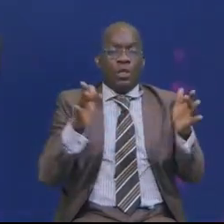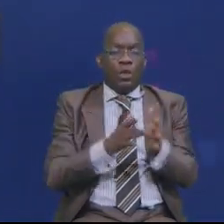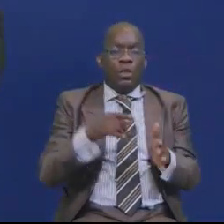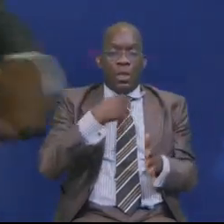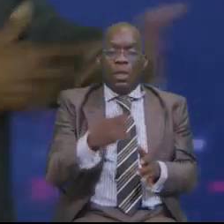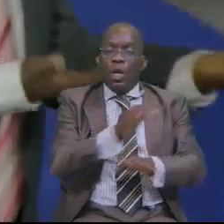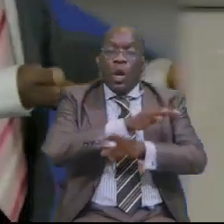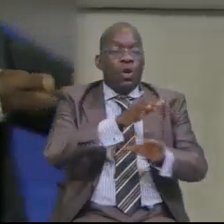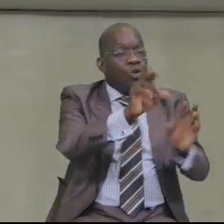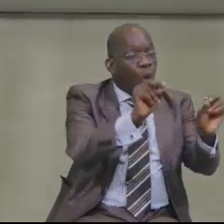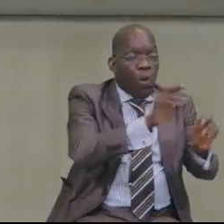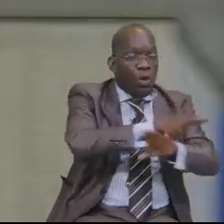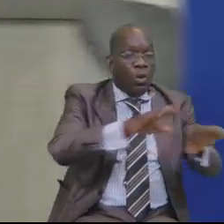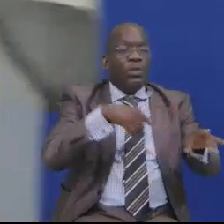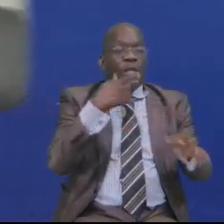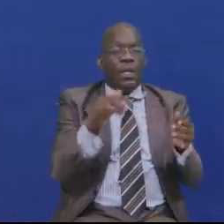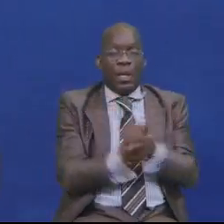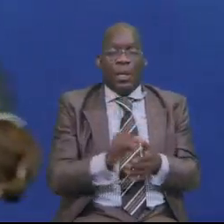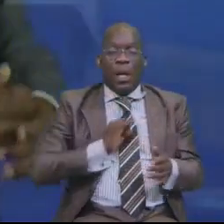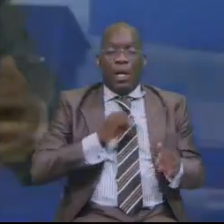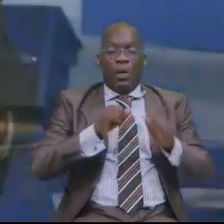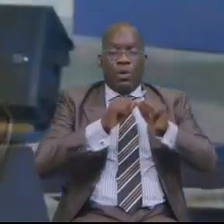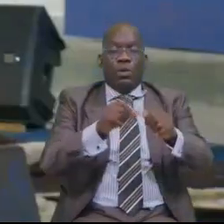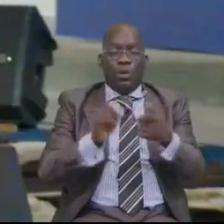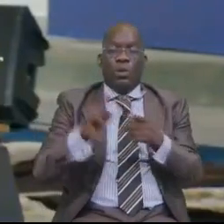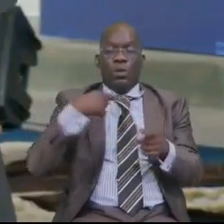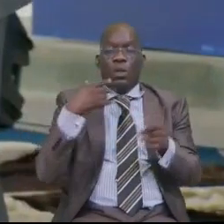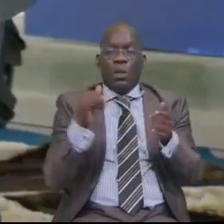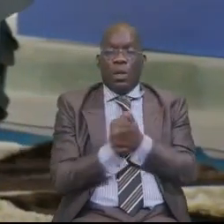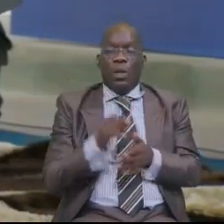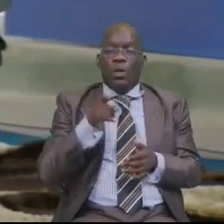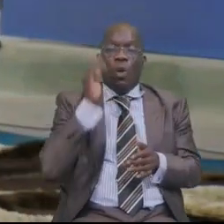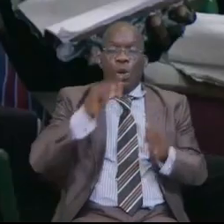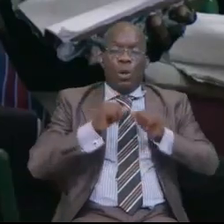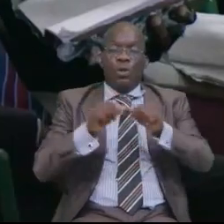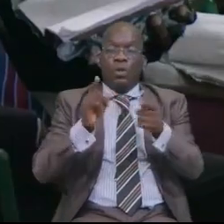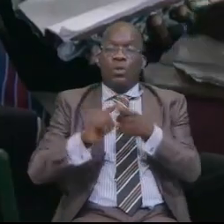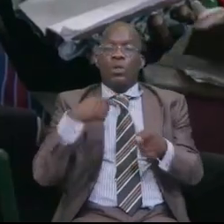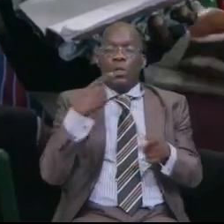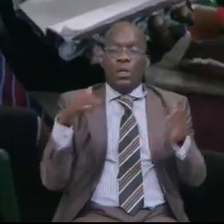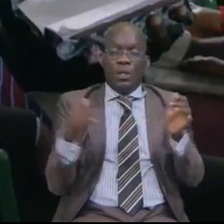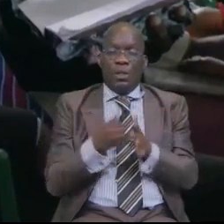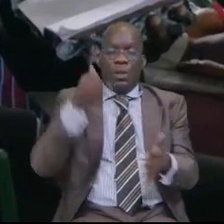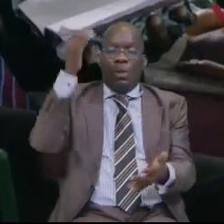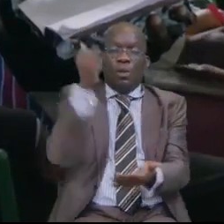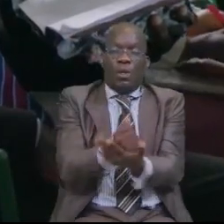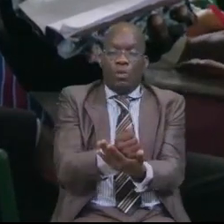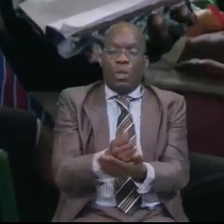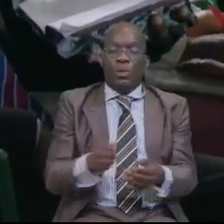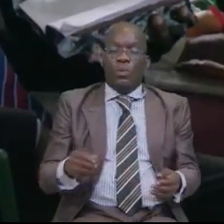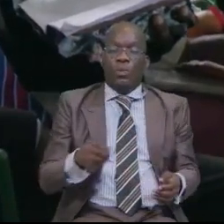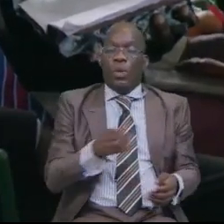here. And I kept on saying it. You will keep on saying it. Yeah.